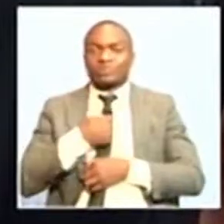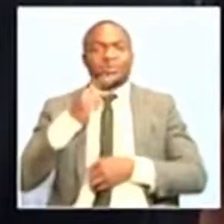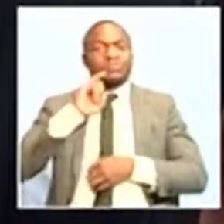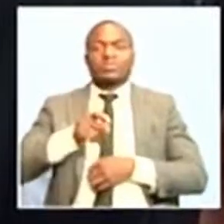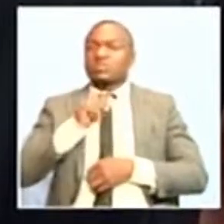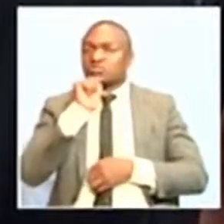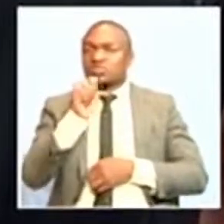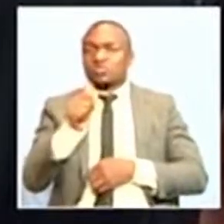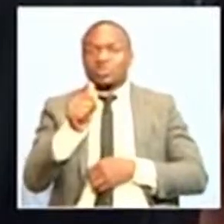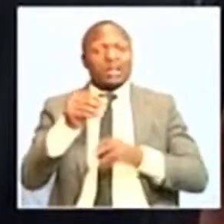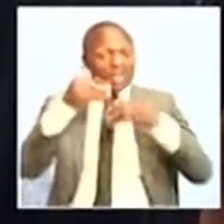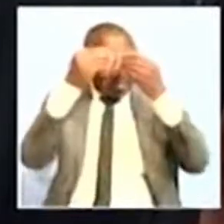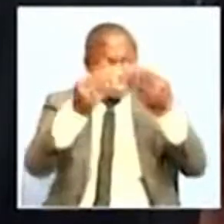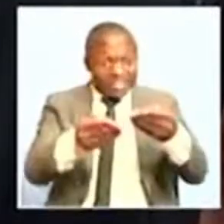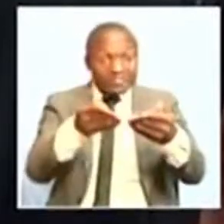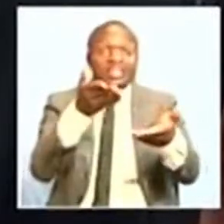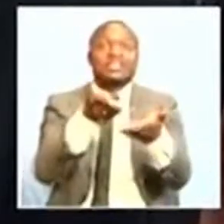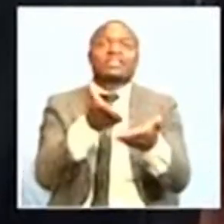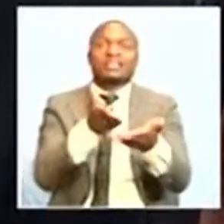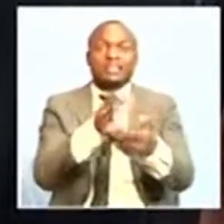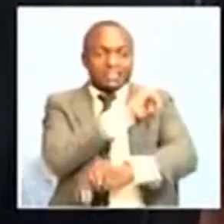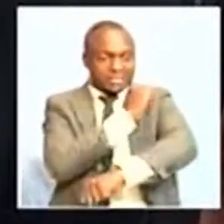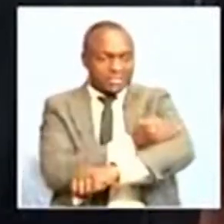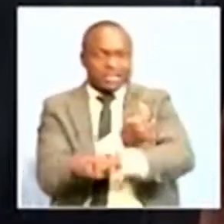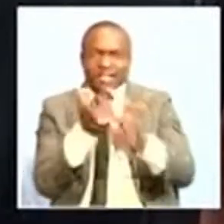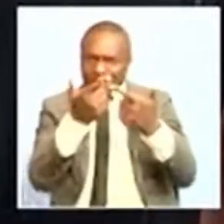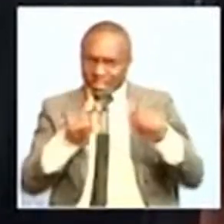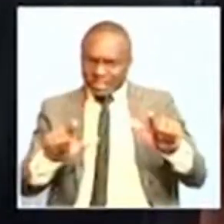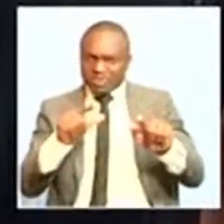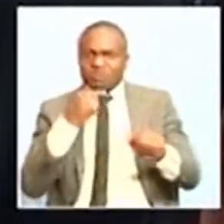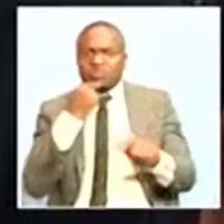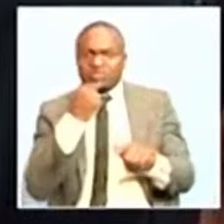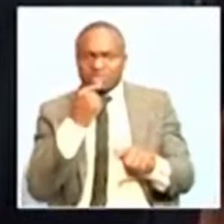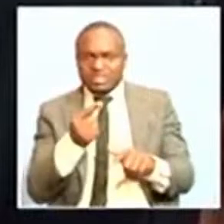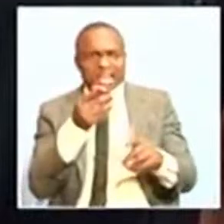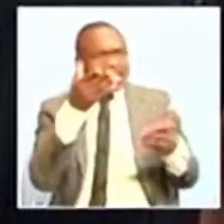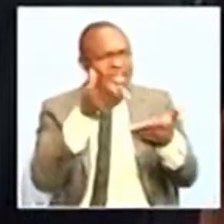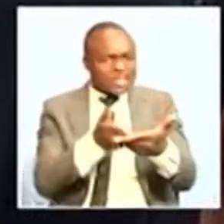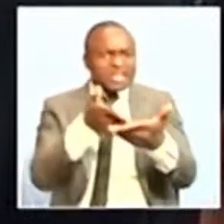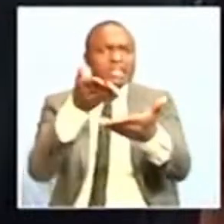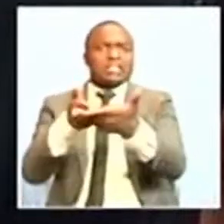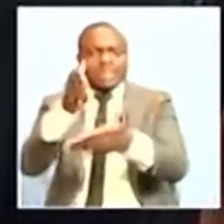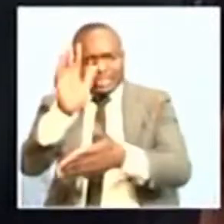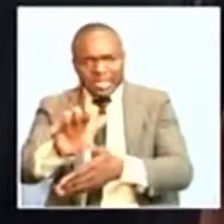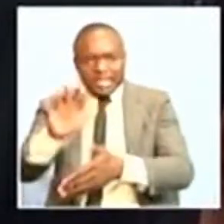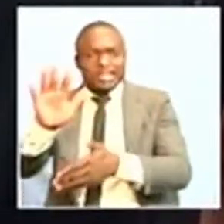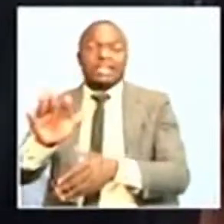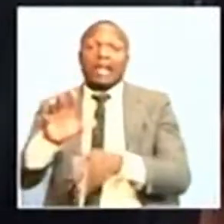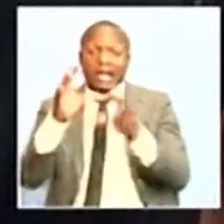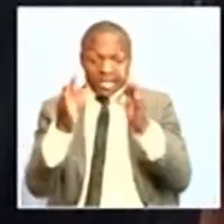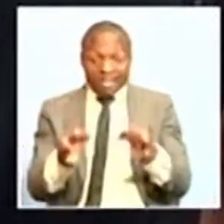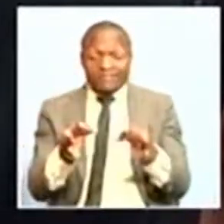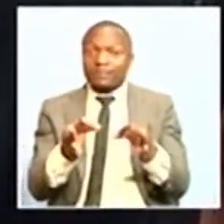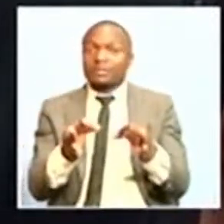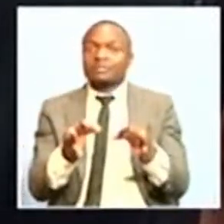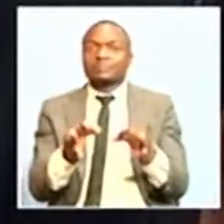not really extend this bill, though the language I'm hearing is that, no, this is existing, this is existing. If we have